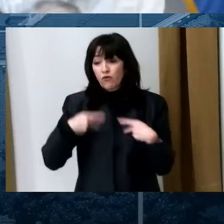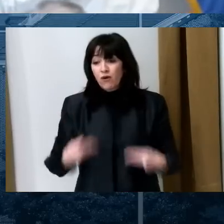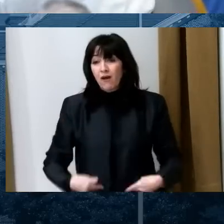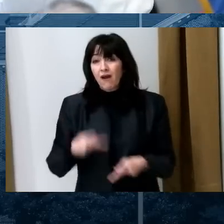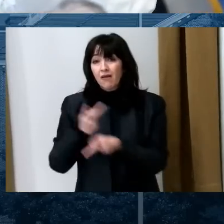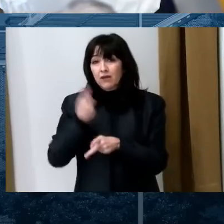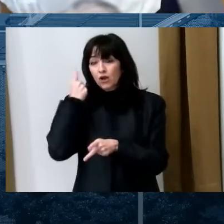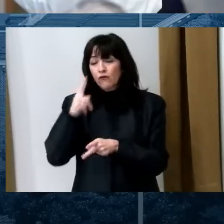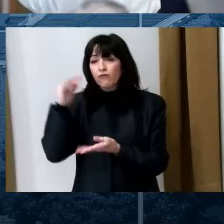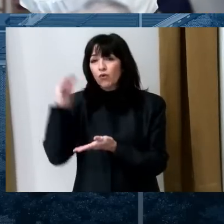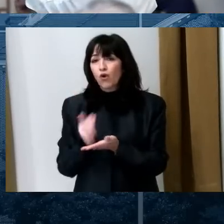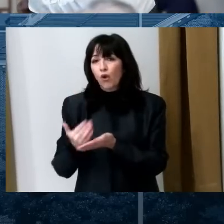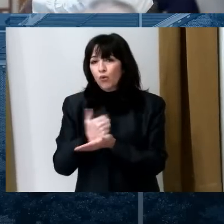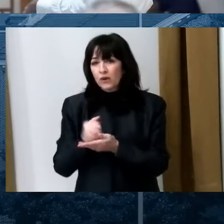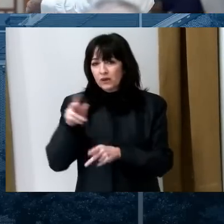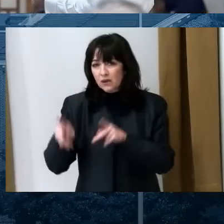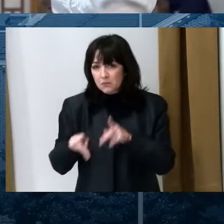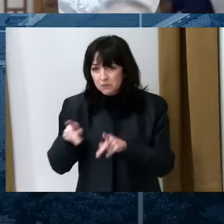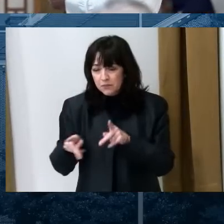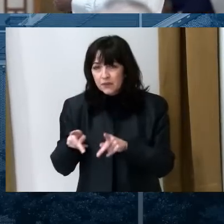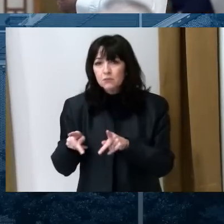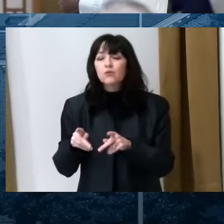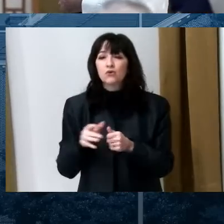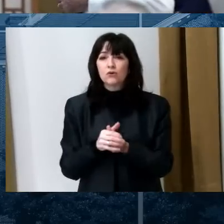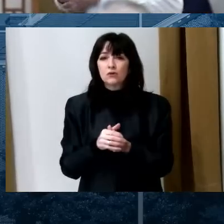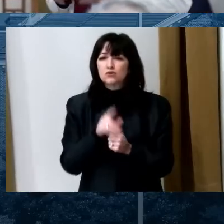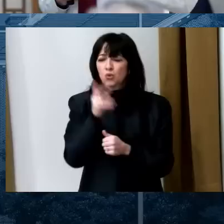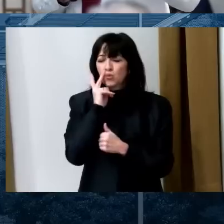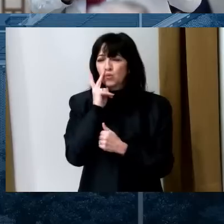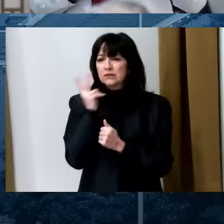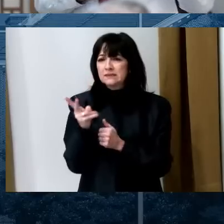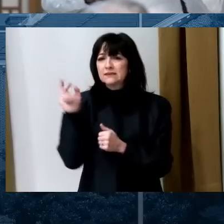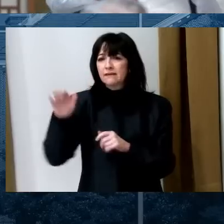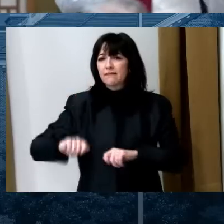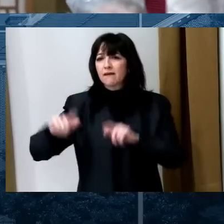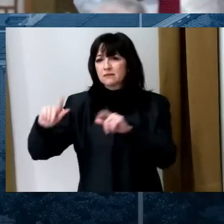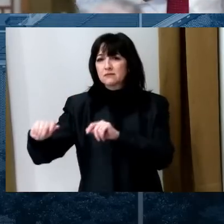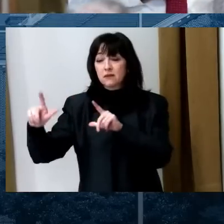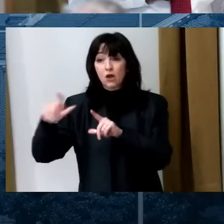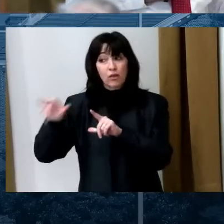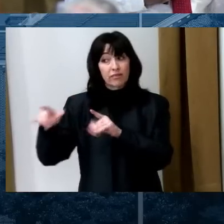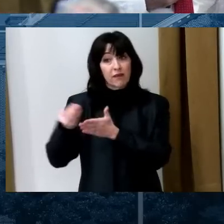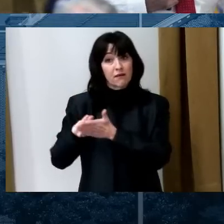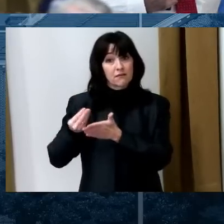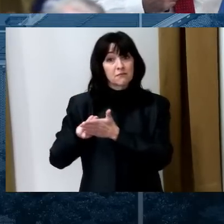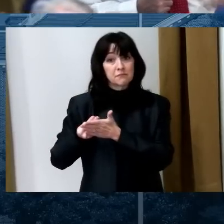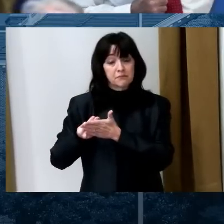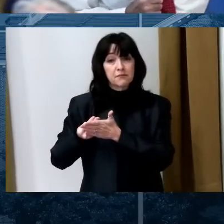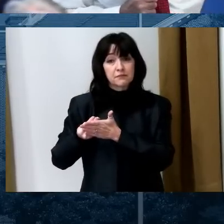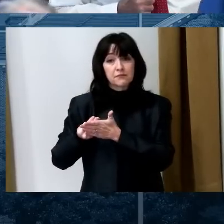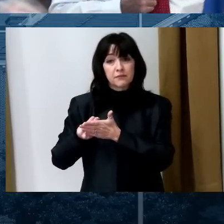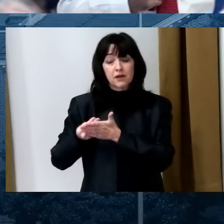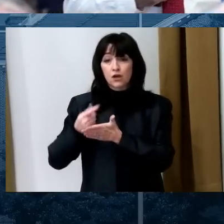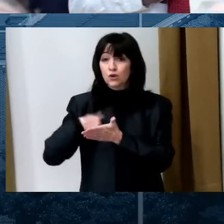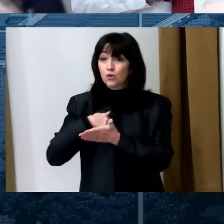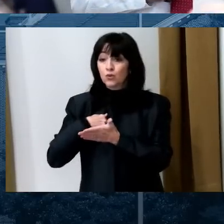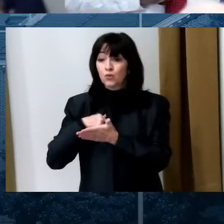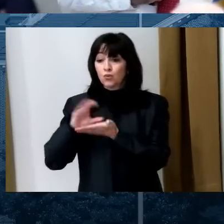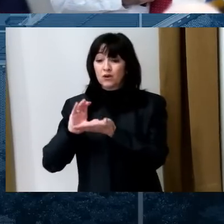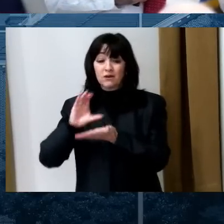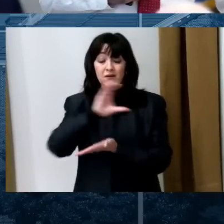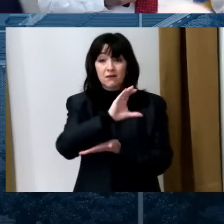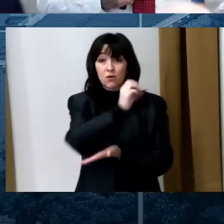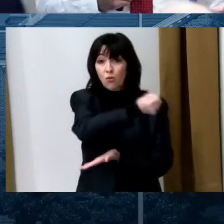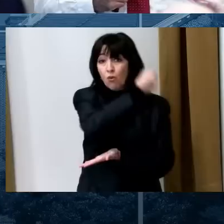Medicaid. Won't be in the next slide, but it's part of it as well. And so those dollars that we have to divert